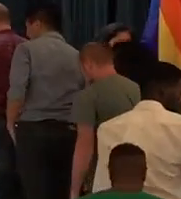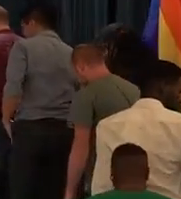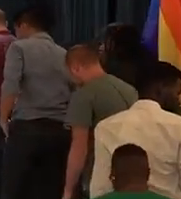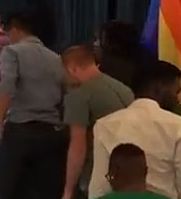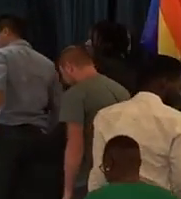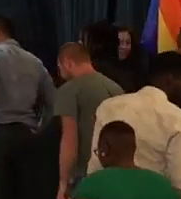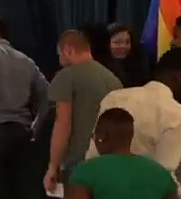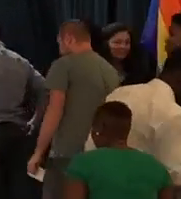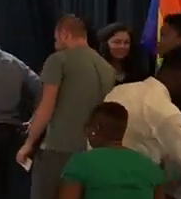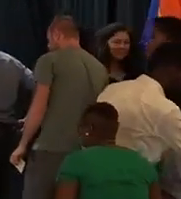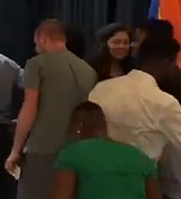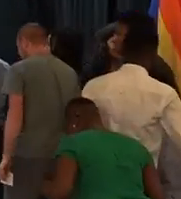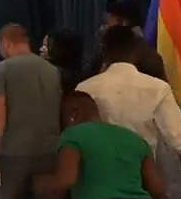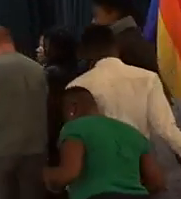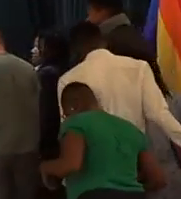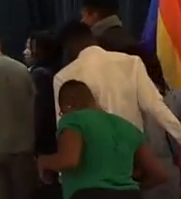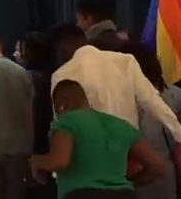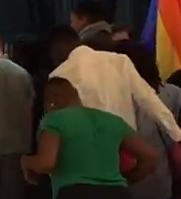and Nepal,